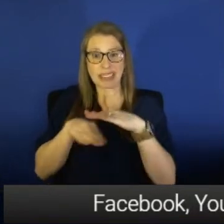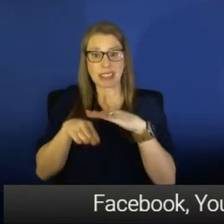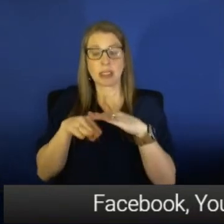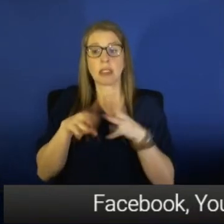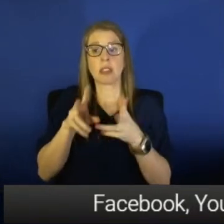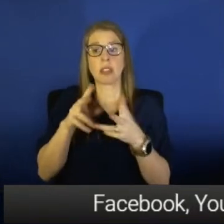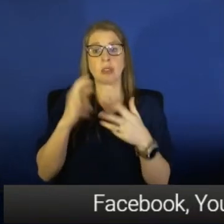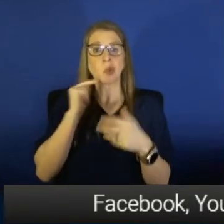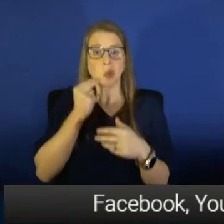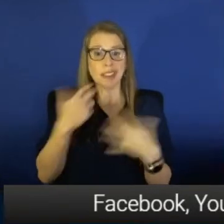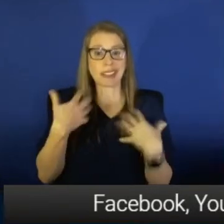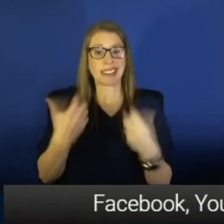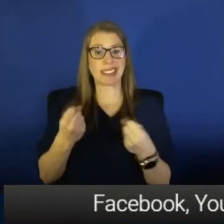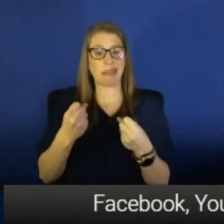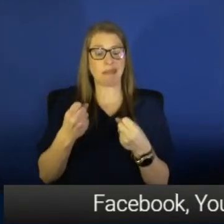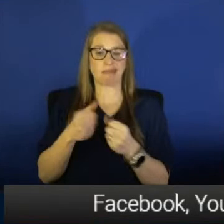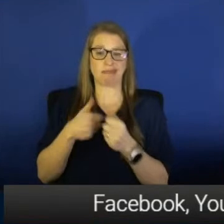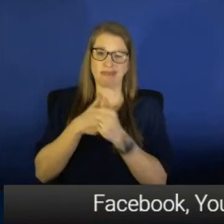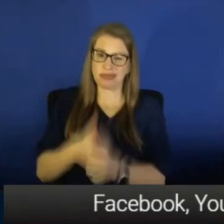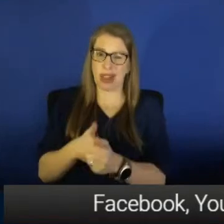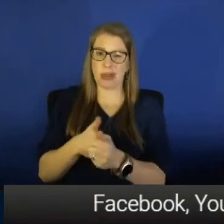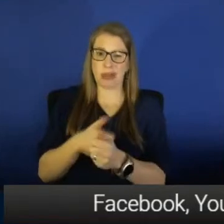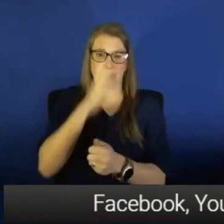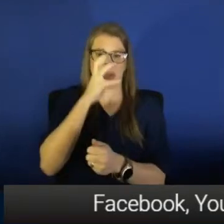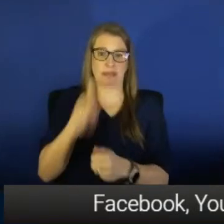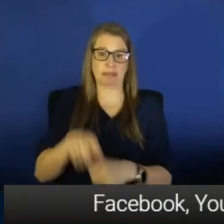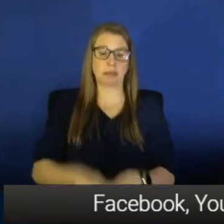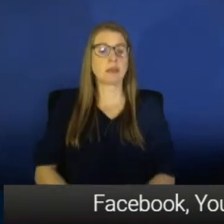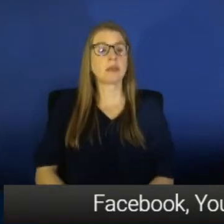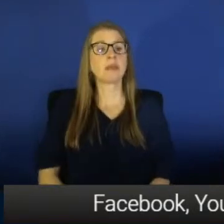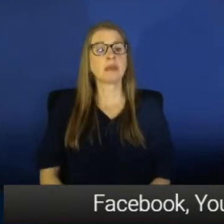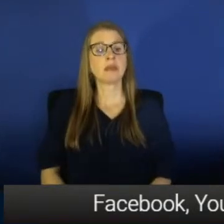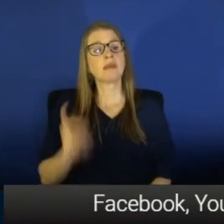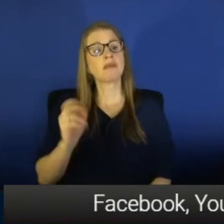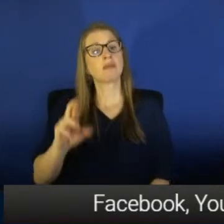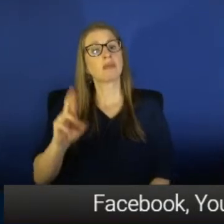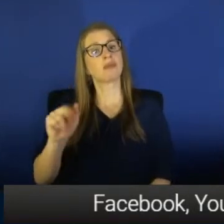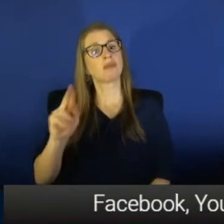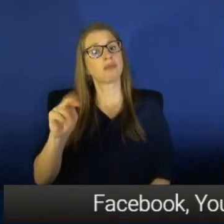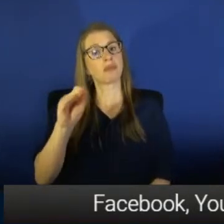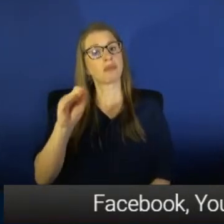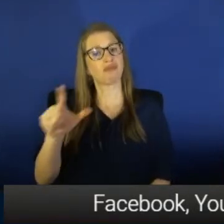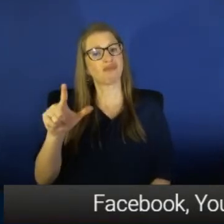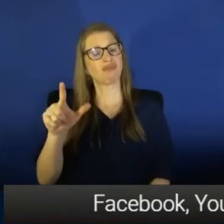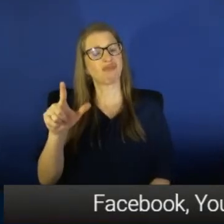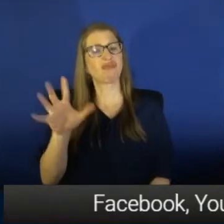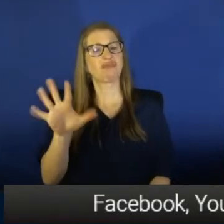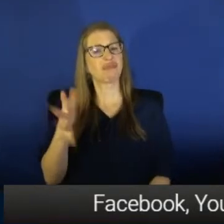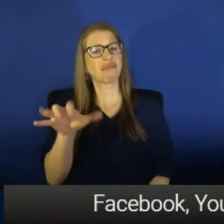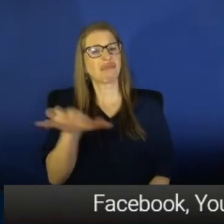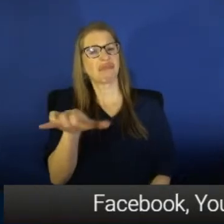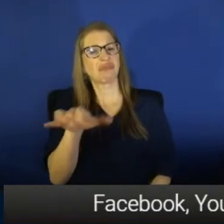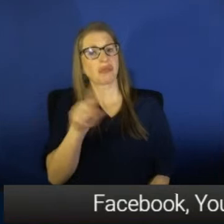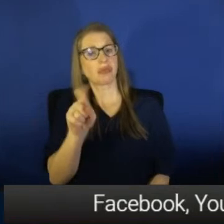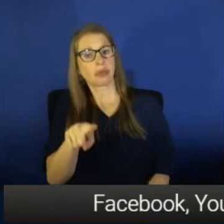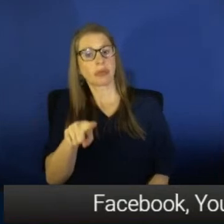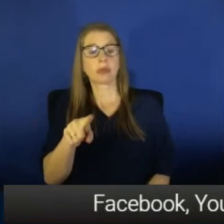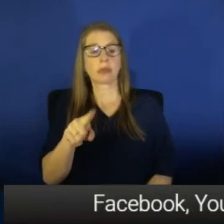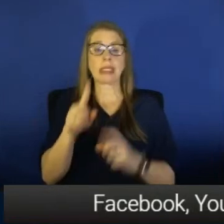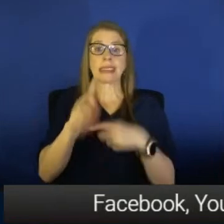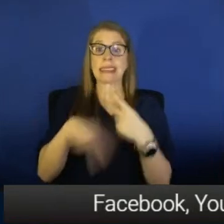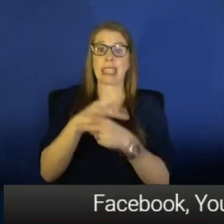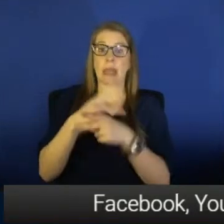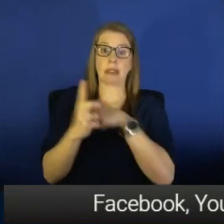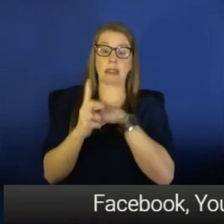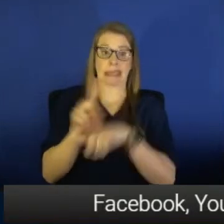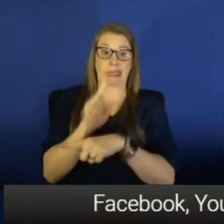recovery. Yeah, Dr. Randall, similar question. We talk about the discipline. Specifically, what type of discipline? It's a whole new level, a whole